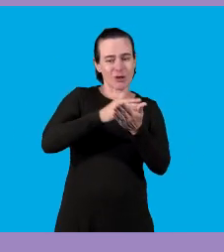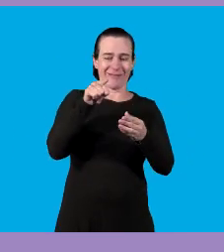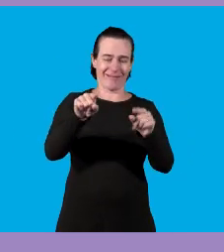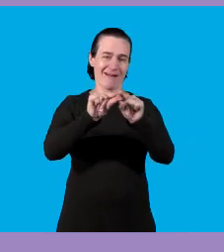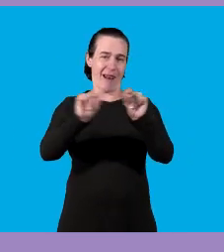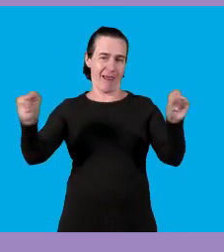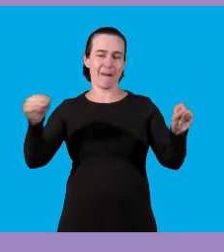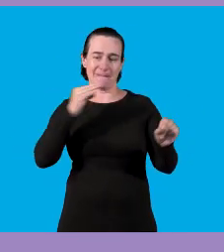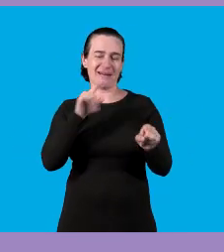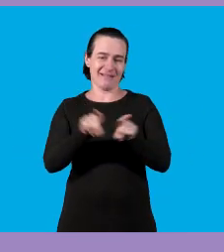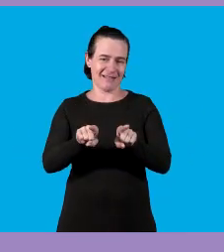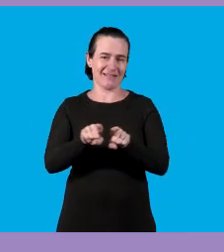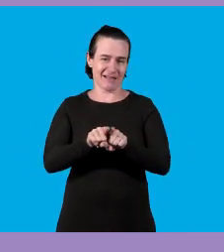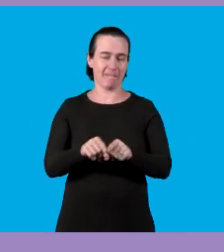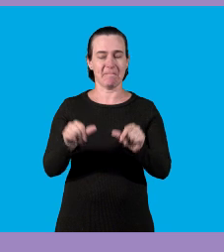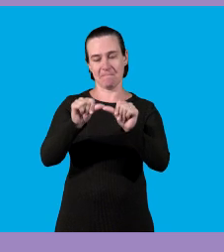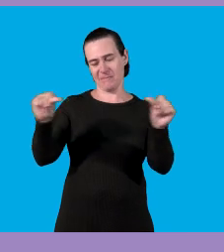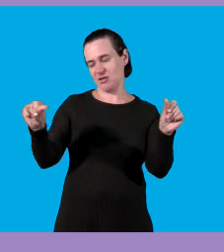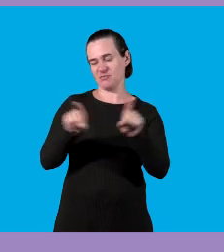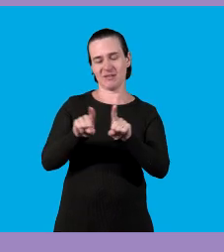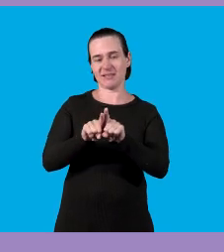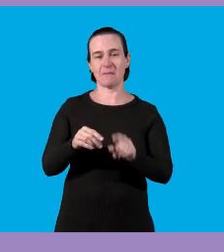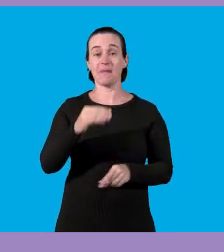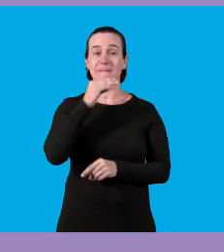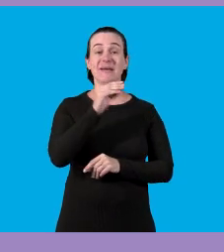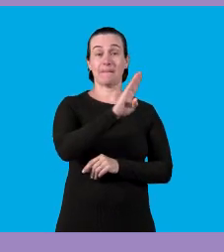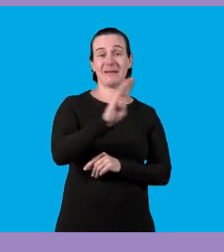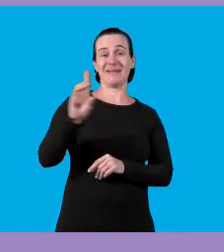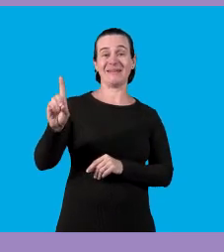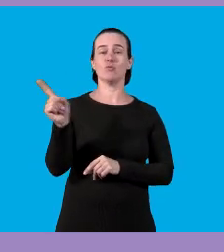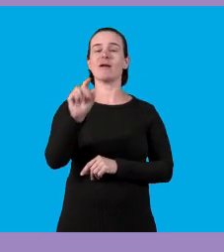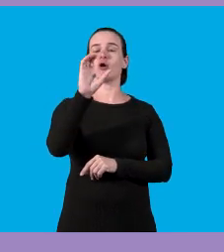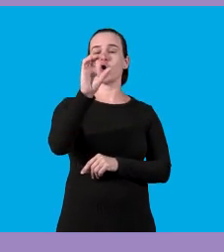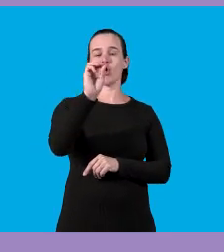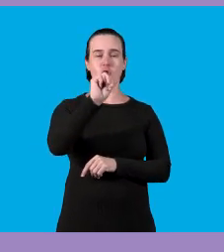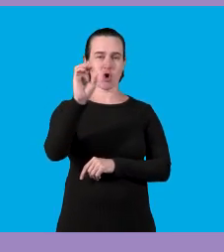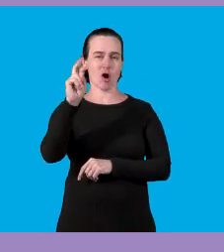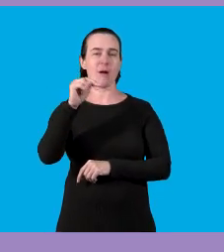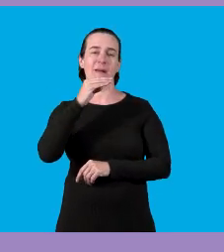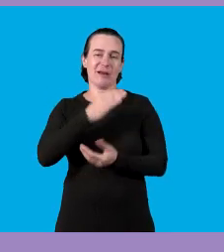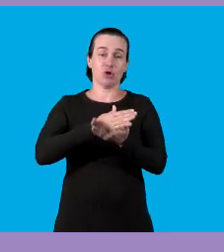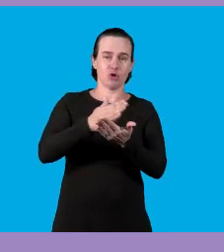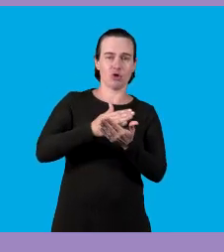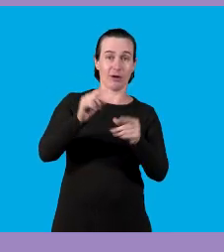triangle and at the bottom triangle. Therefore, we say BD is common.